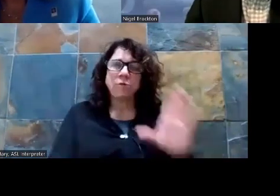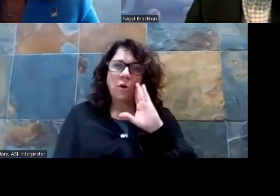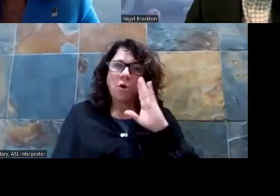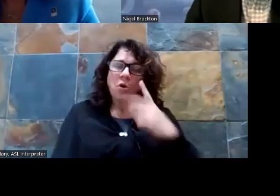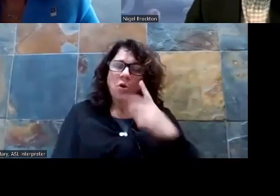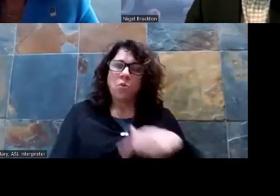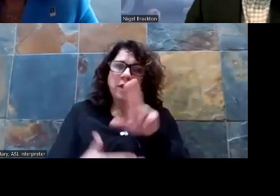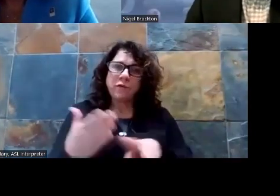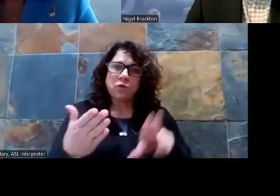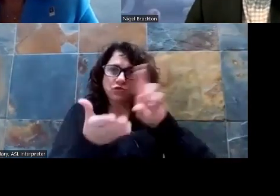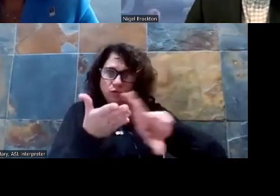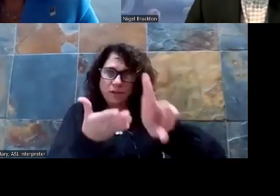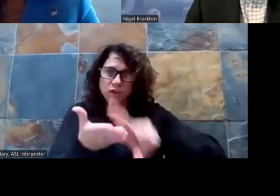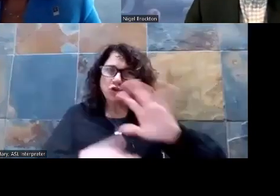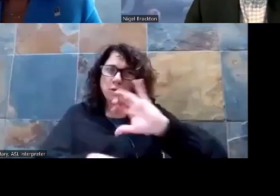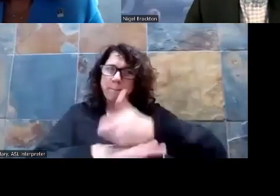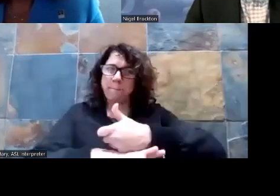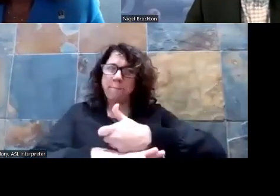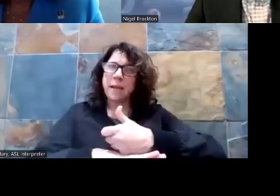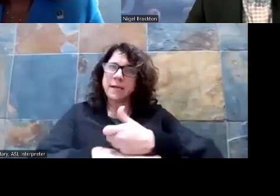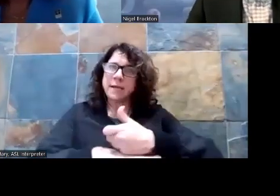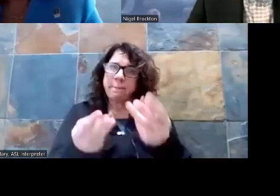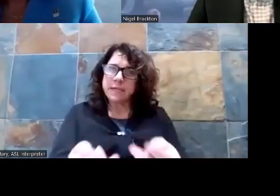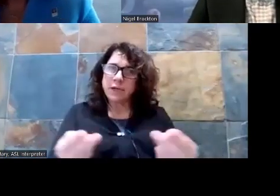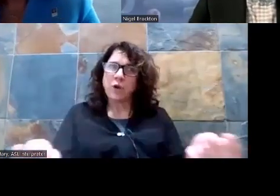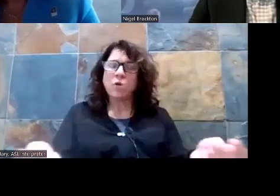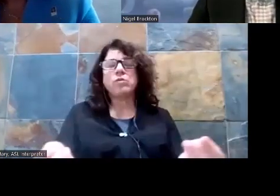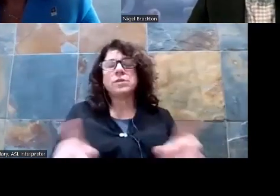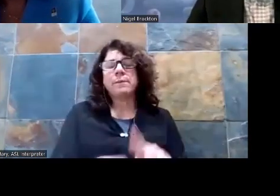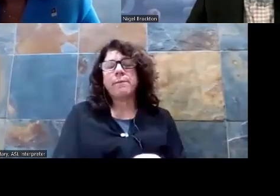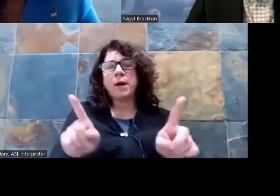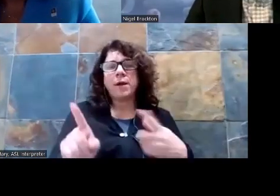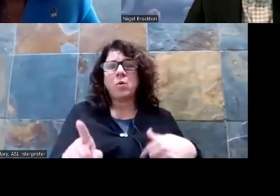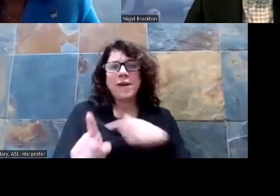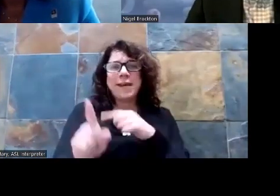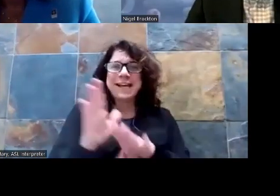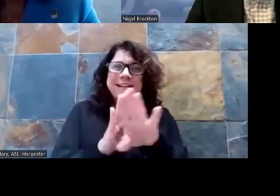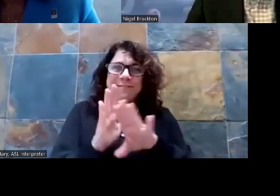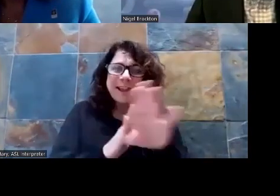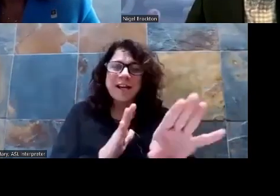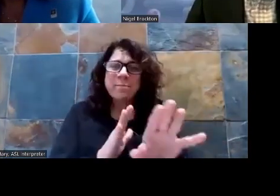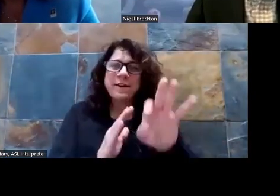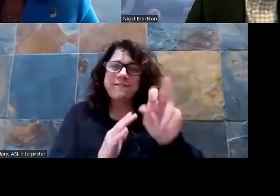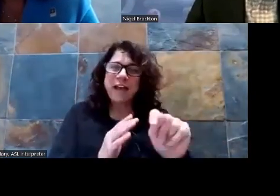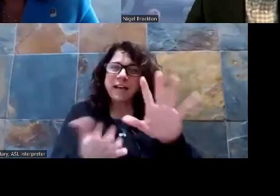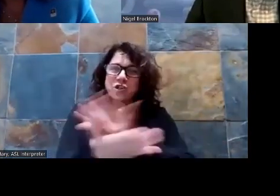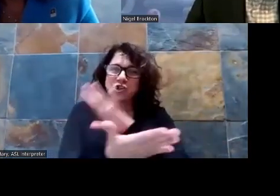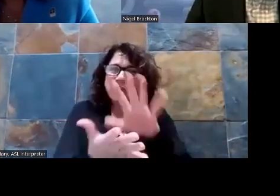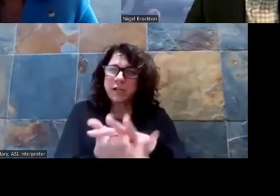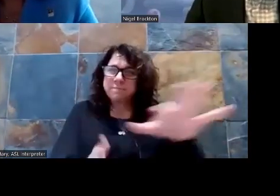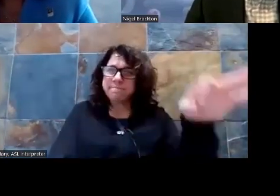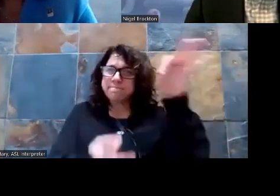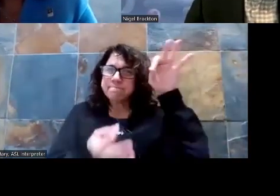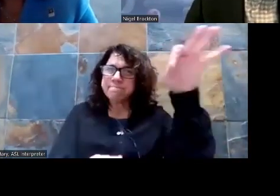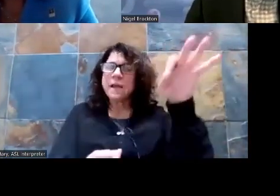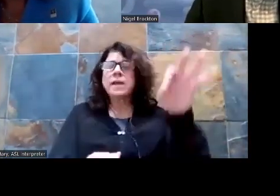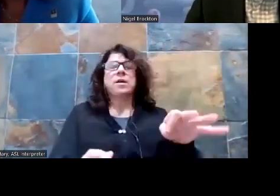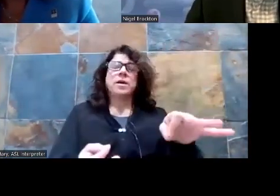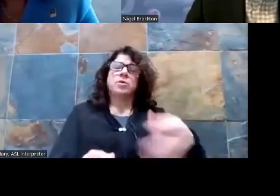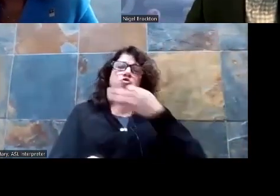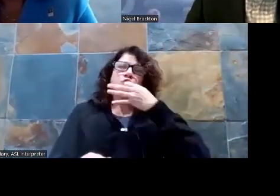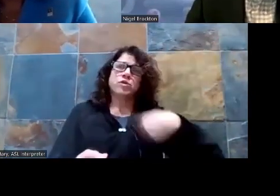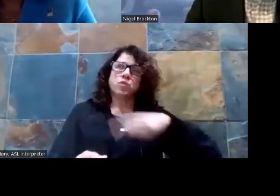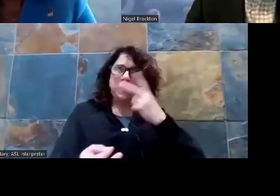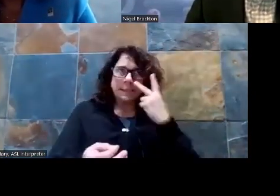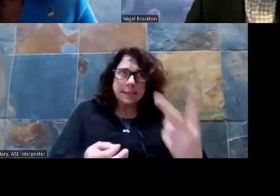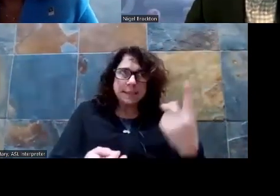used research-based materials, but we develop a fact sheet as soon as we see something